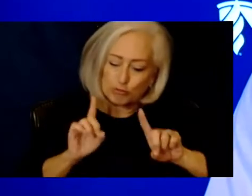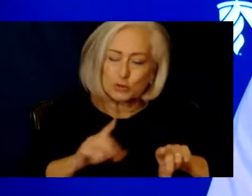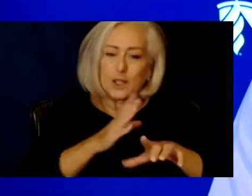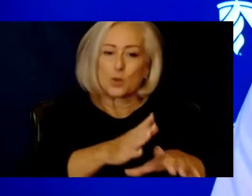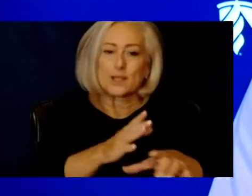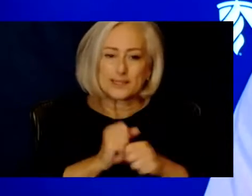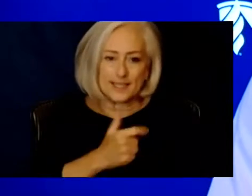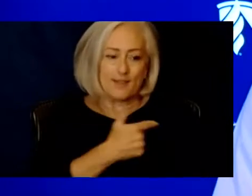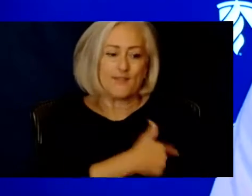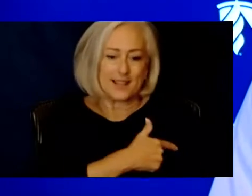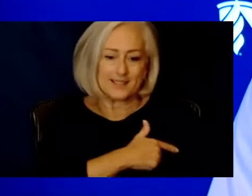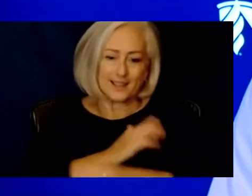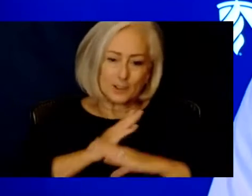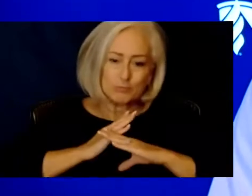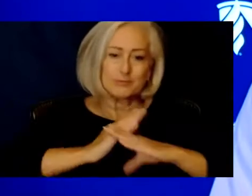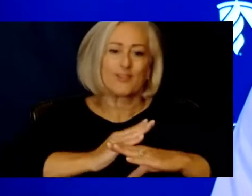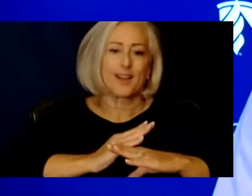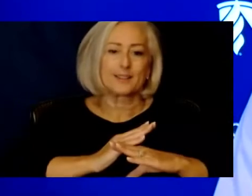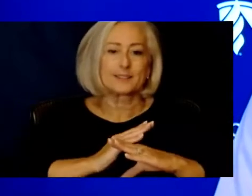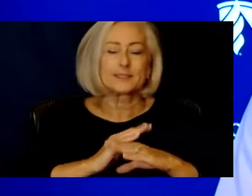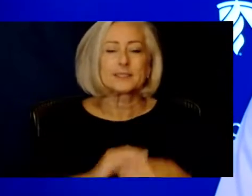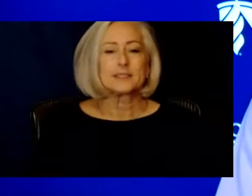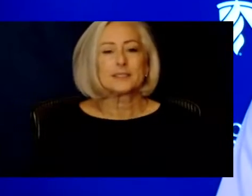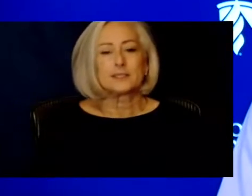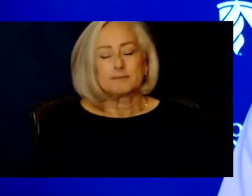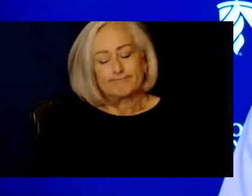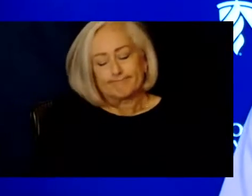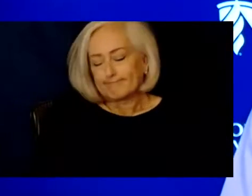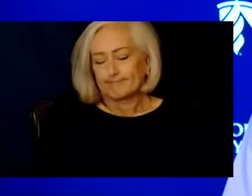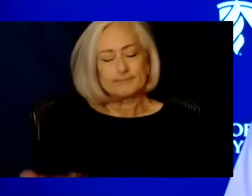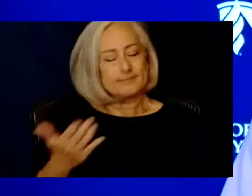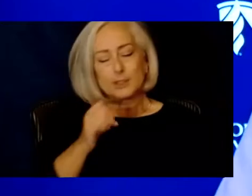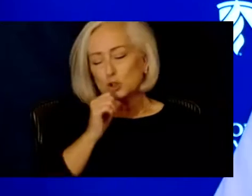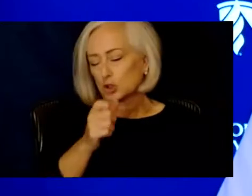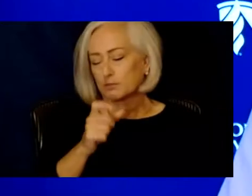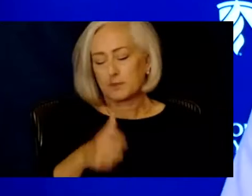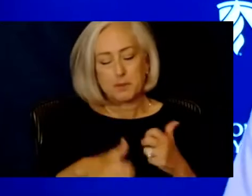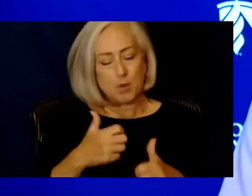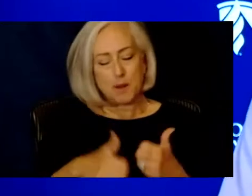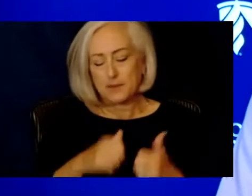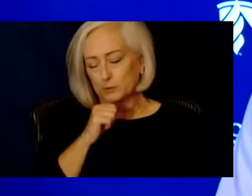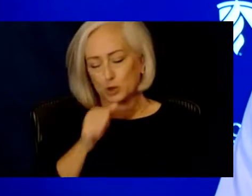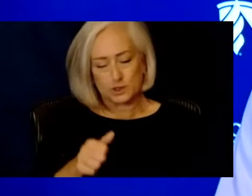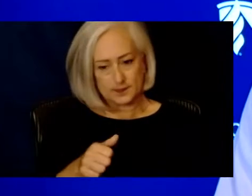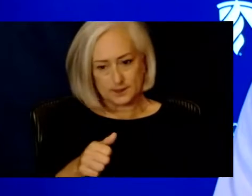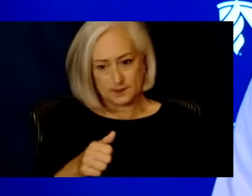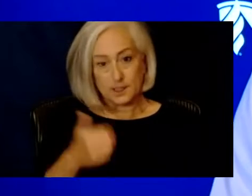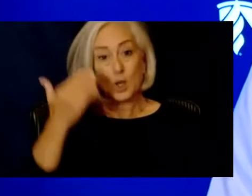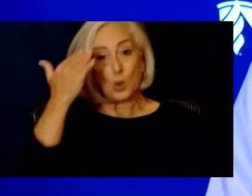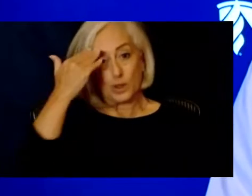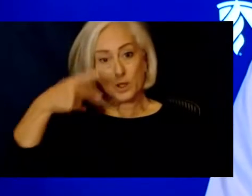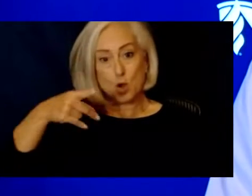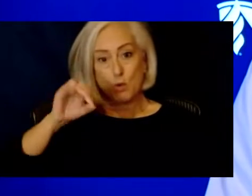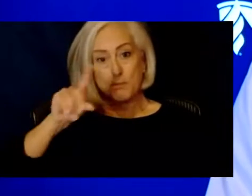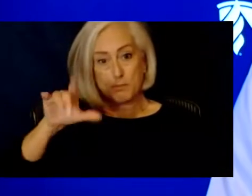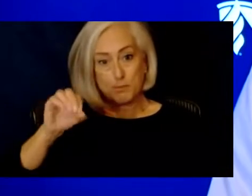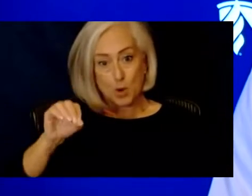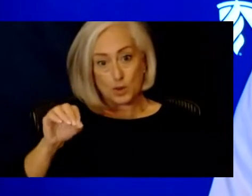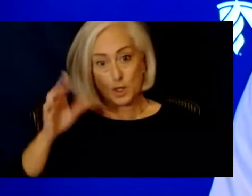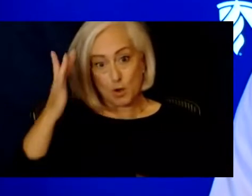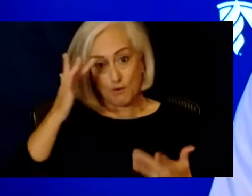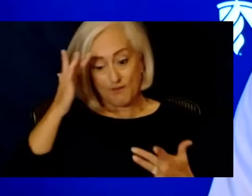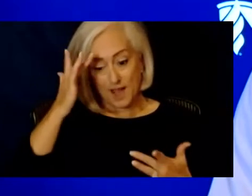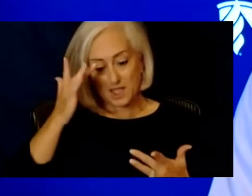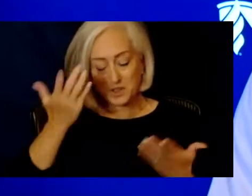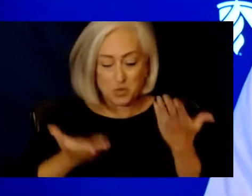vaccination. It shouldn't be an issue. We know that polio virus, we probably could detect it in wastewater, but